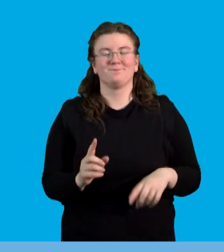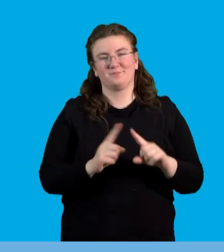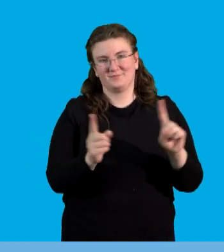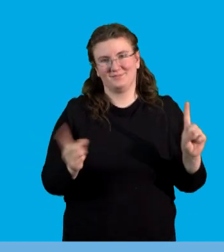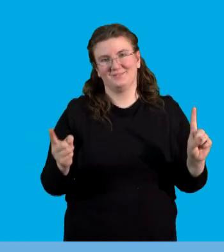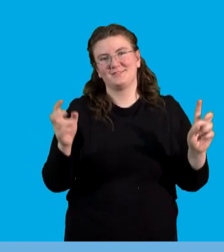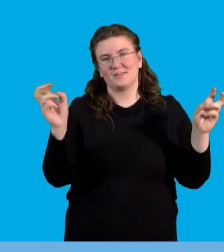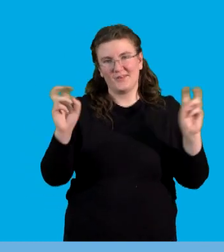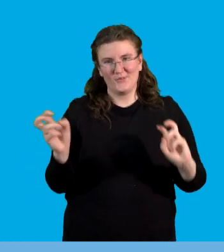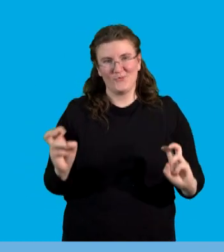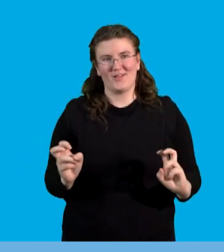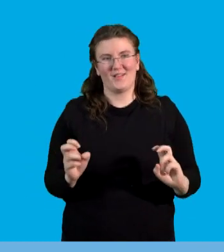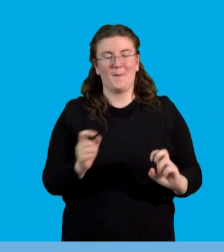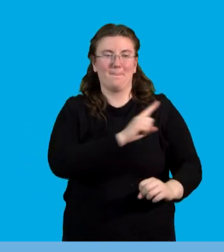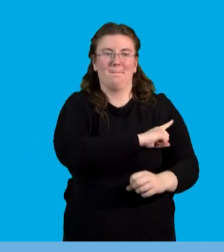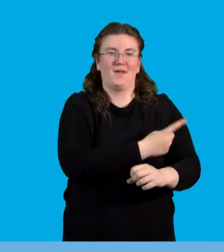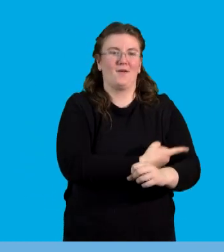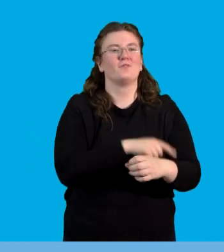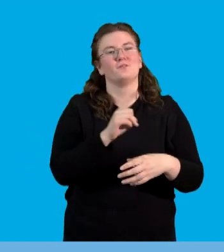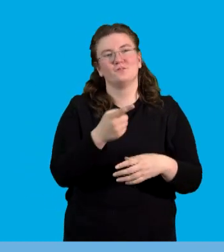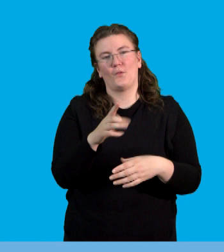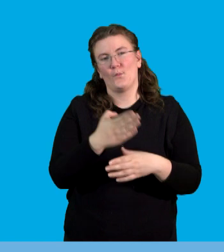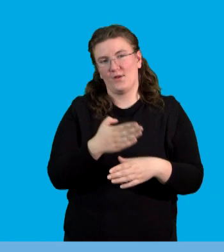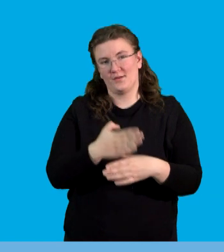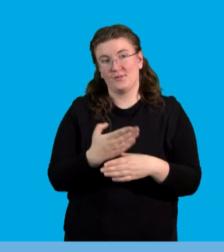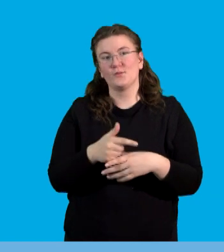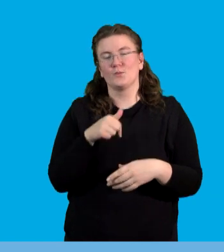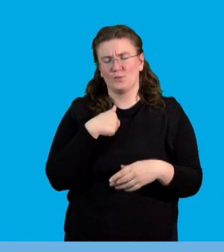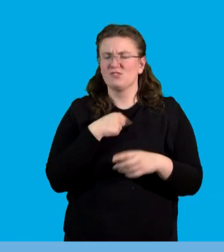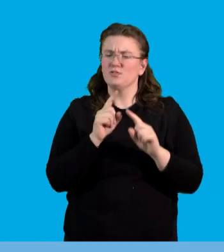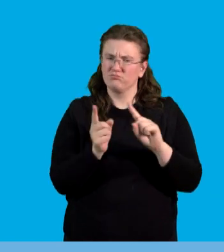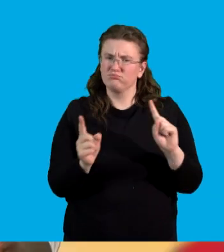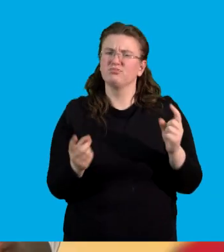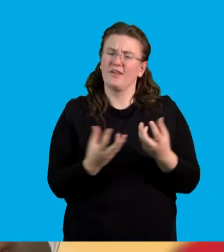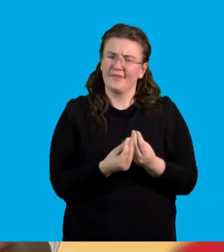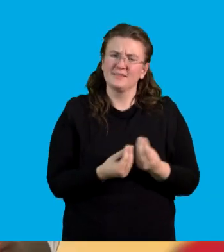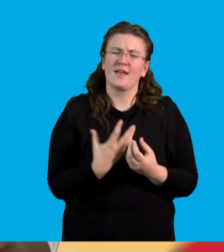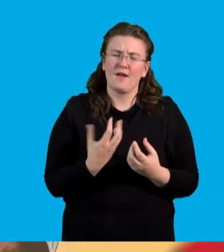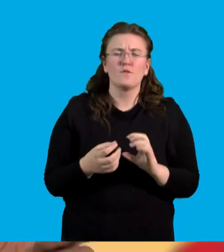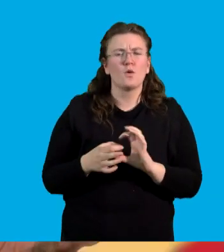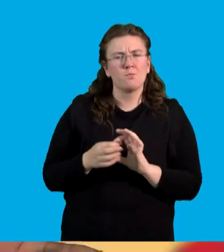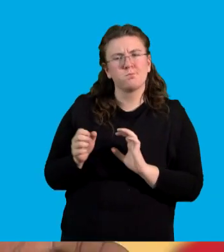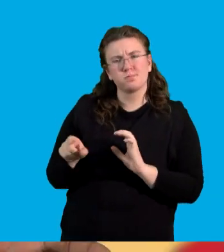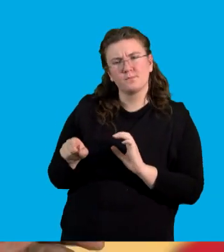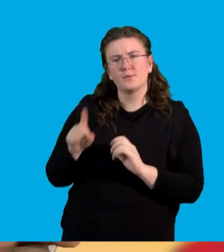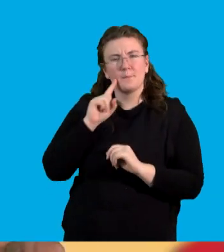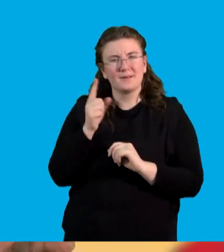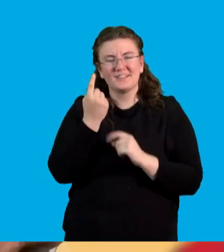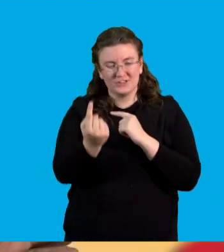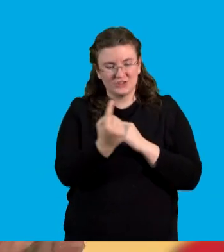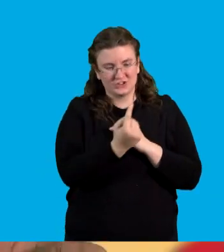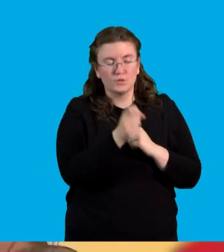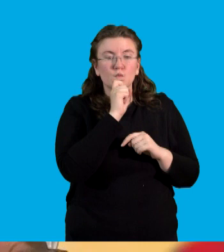know that we have different appliances at home, and each one of those appliances, they use different amount of energy or a different amount